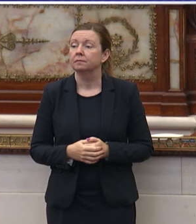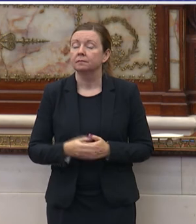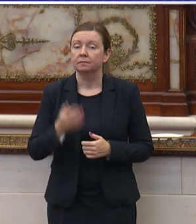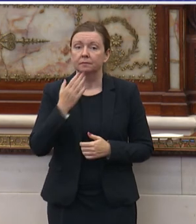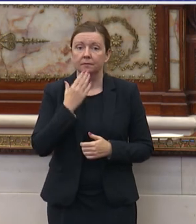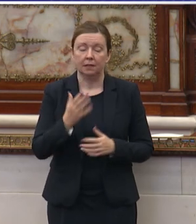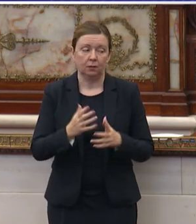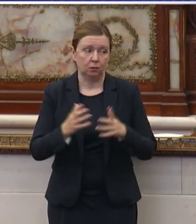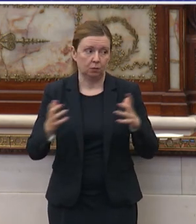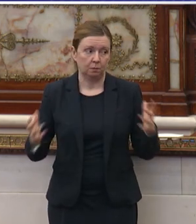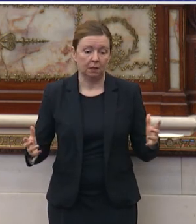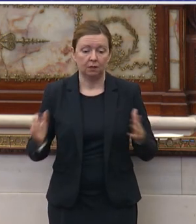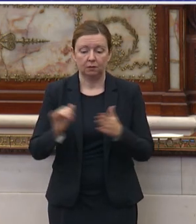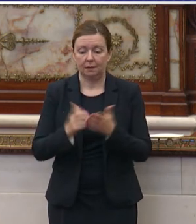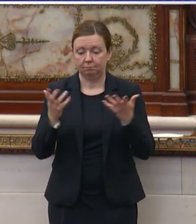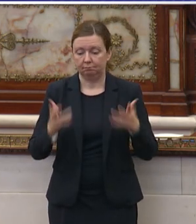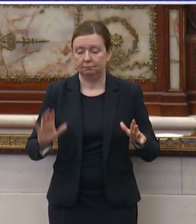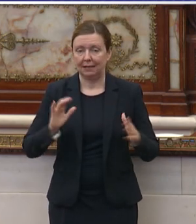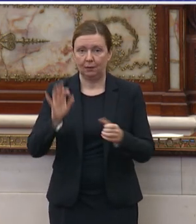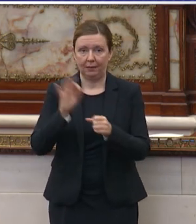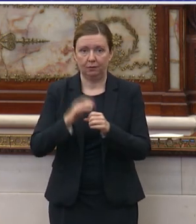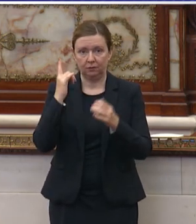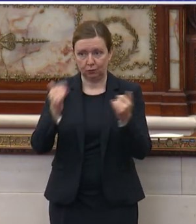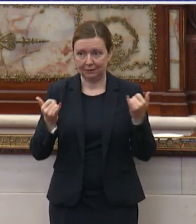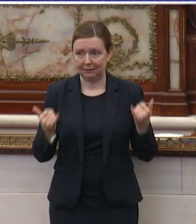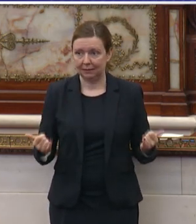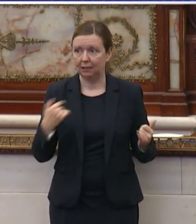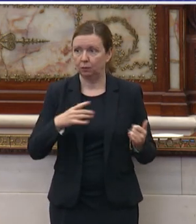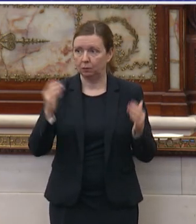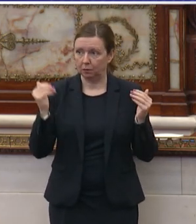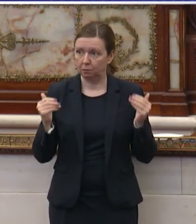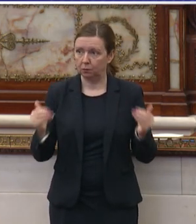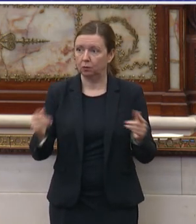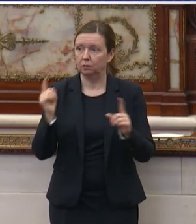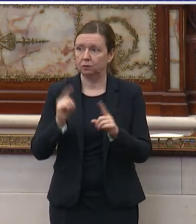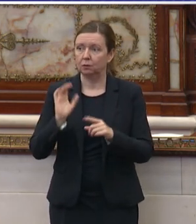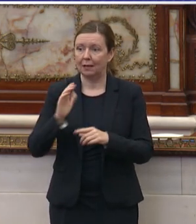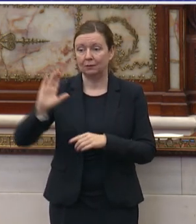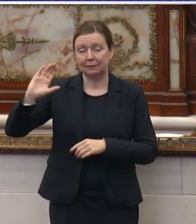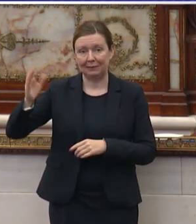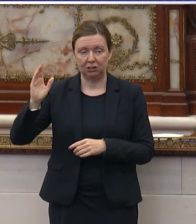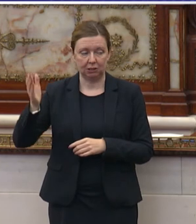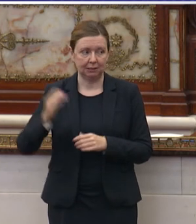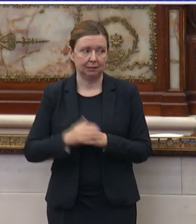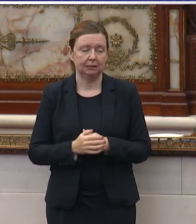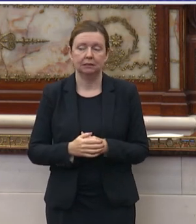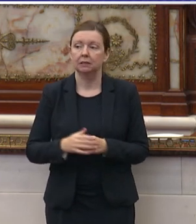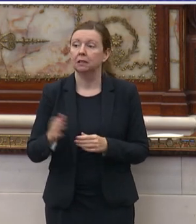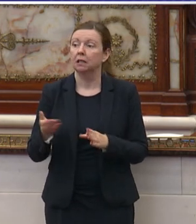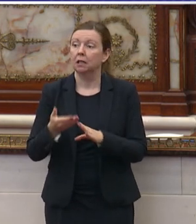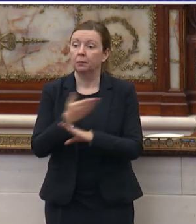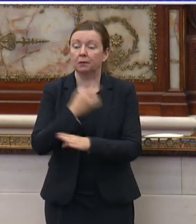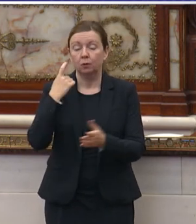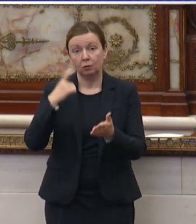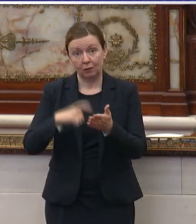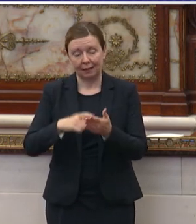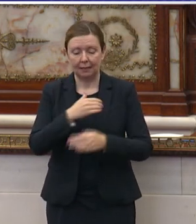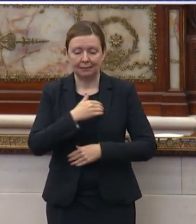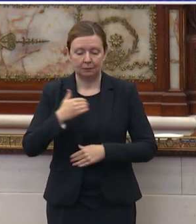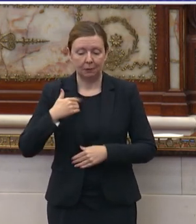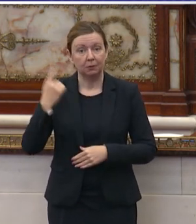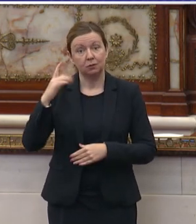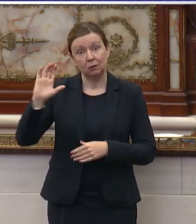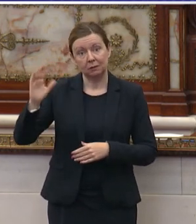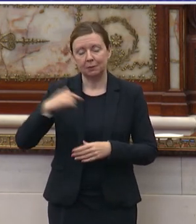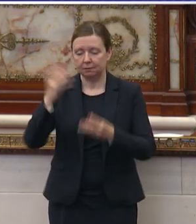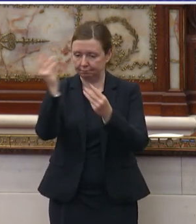very much. That completes our calendar for today. We will move to our speeches. Prior to recognizing members regarding speeches, I will